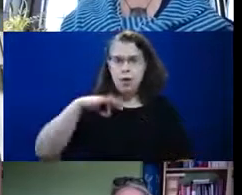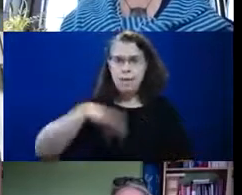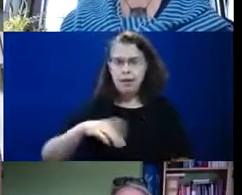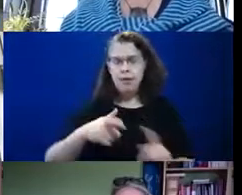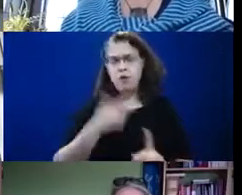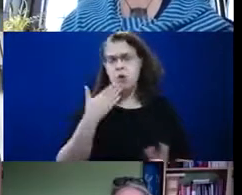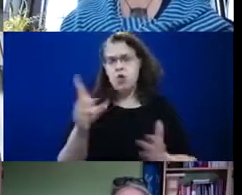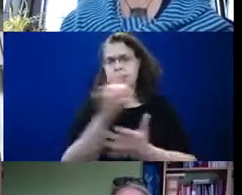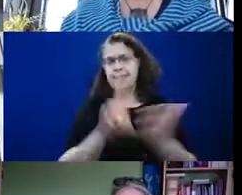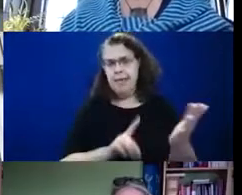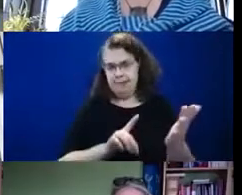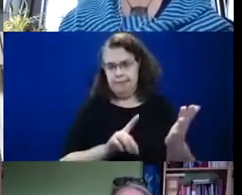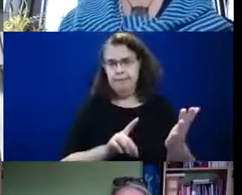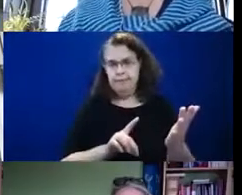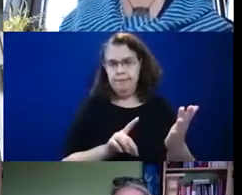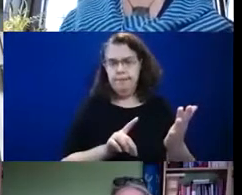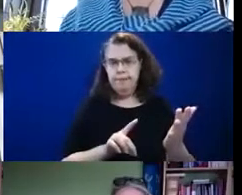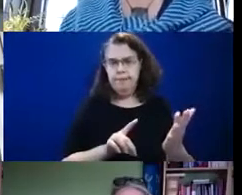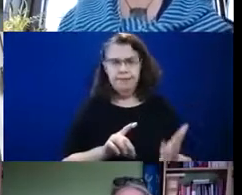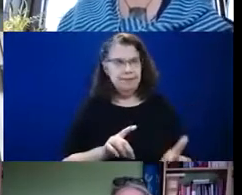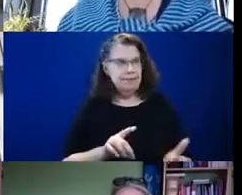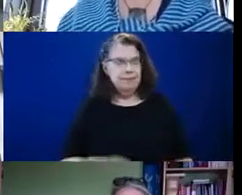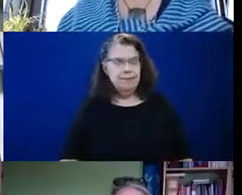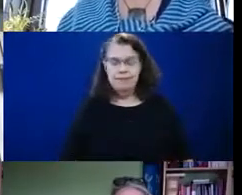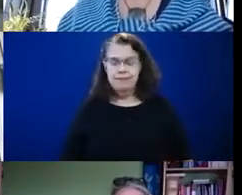design. And I am nowhere near